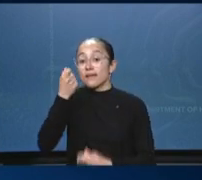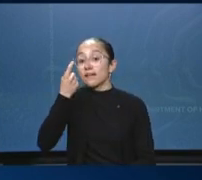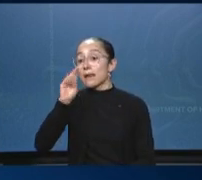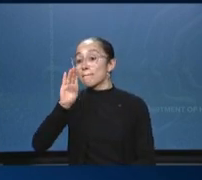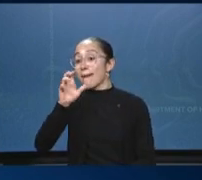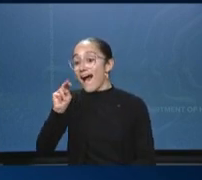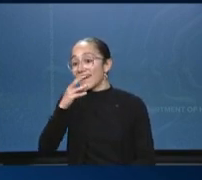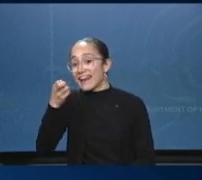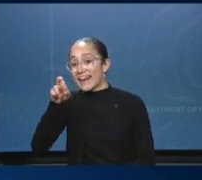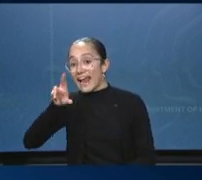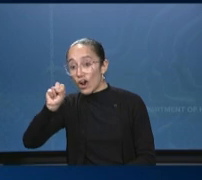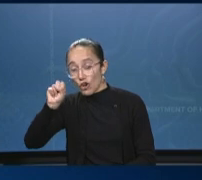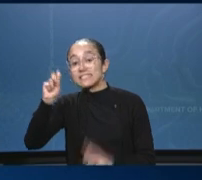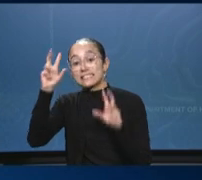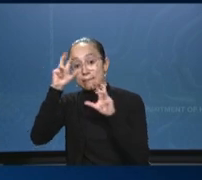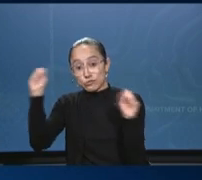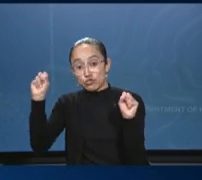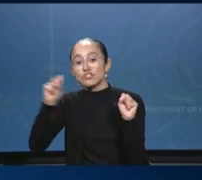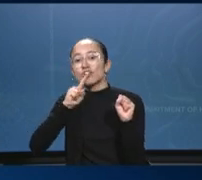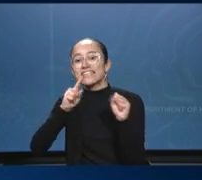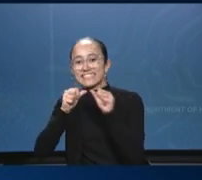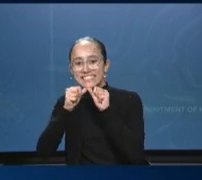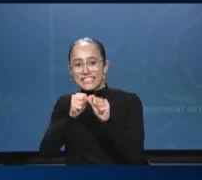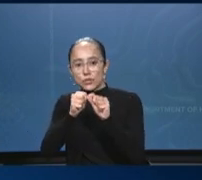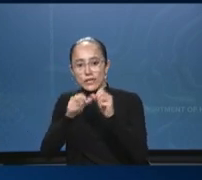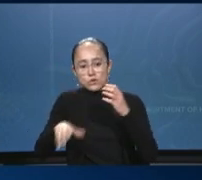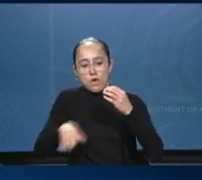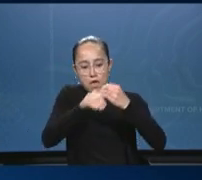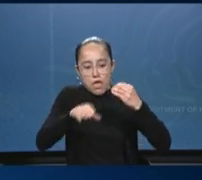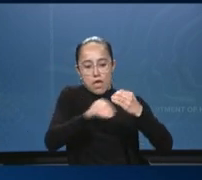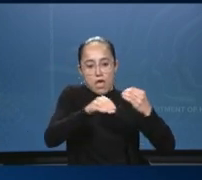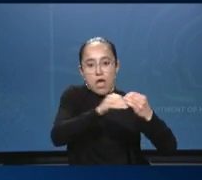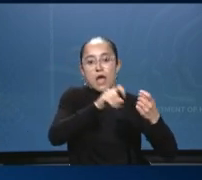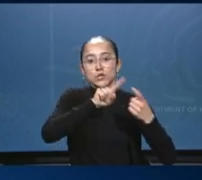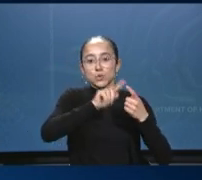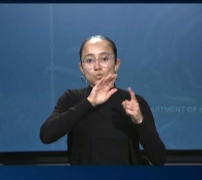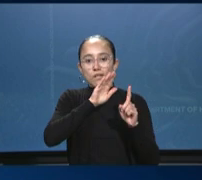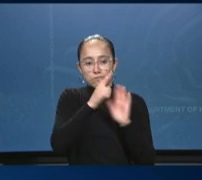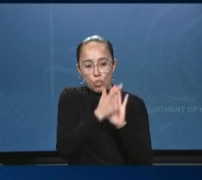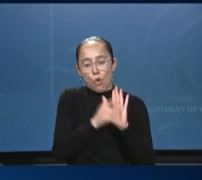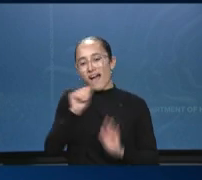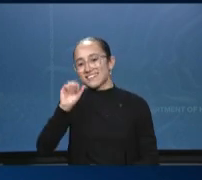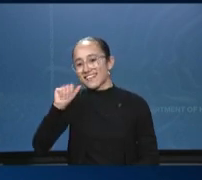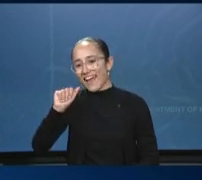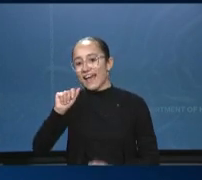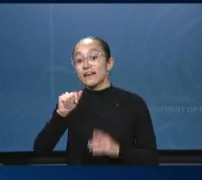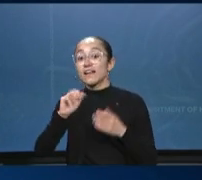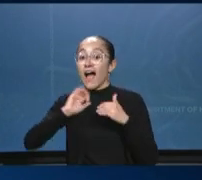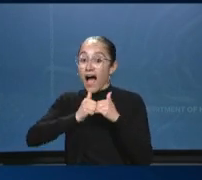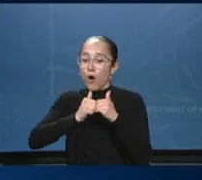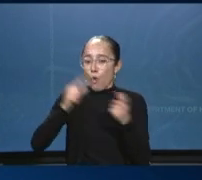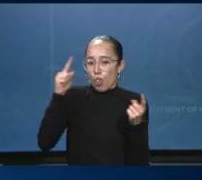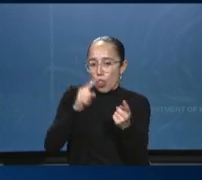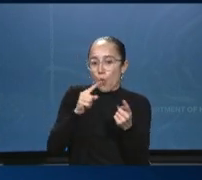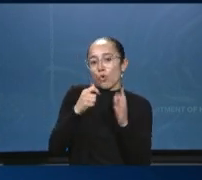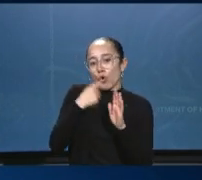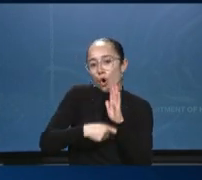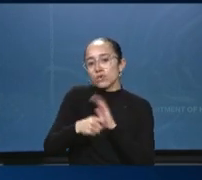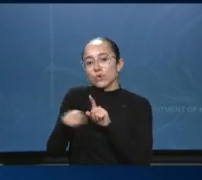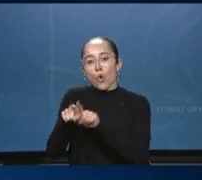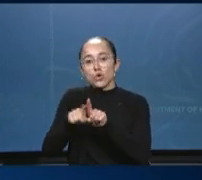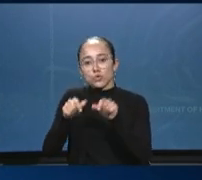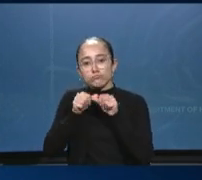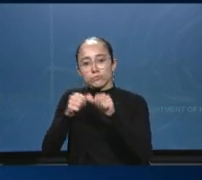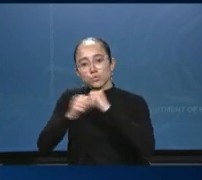is building on the ACA by lowering costs and expanding coverage. The 2022 open enrollment